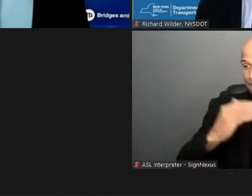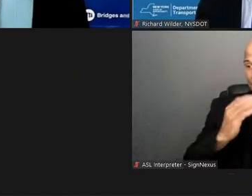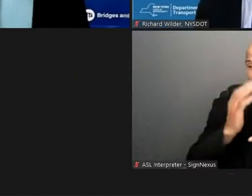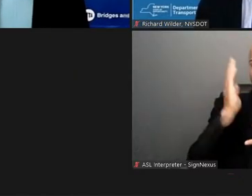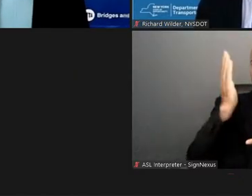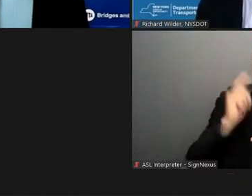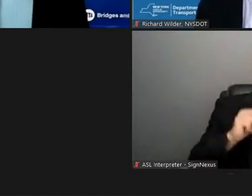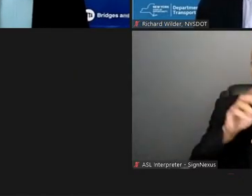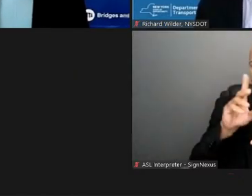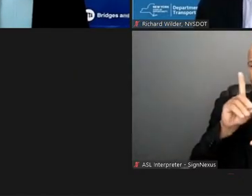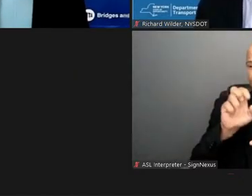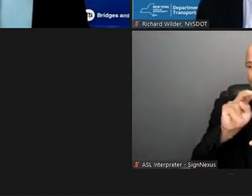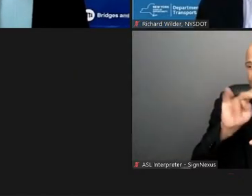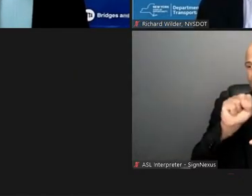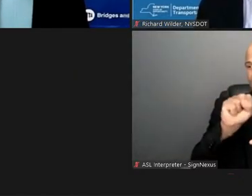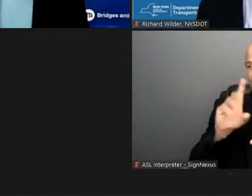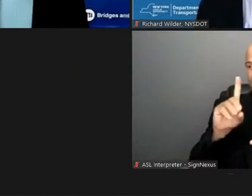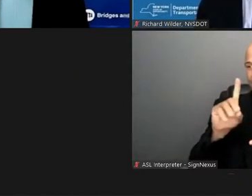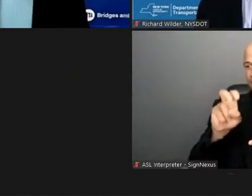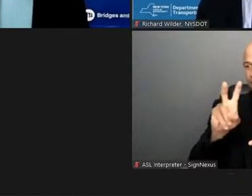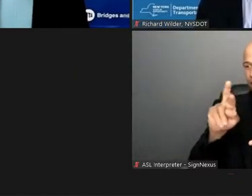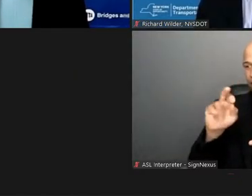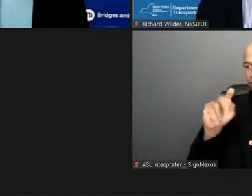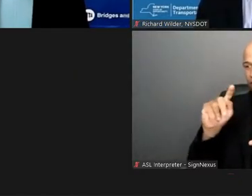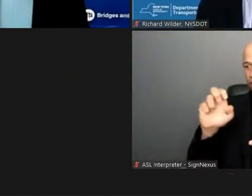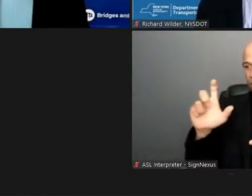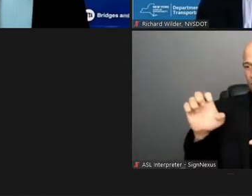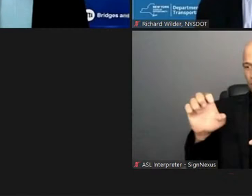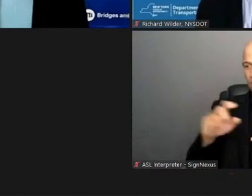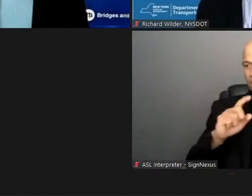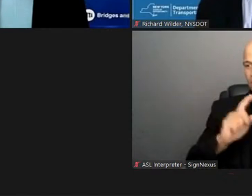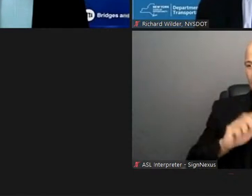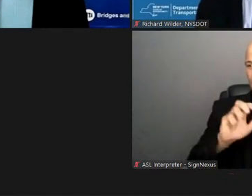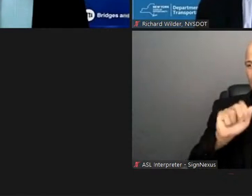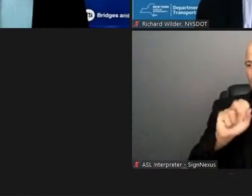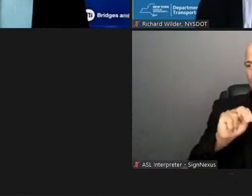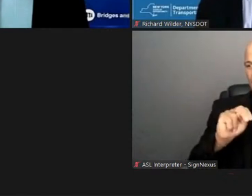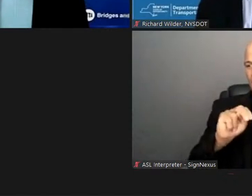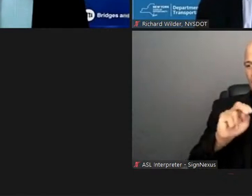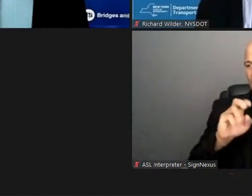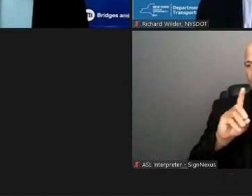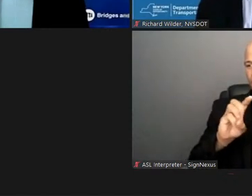is Dennis Dave virtual followed by Andrew greenblatt